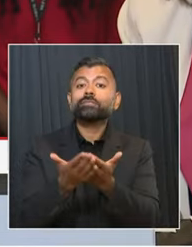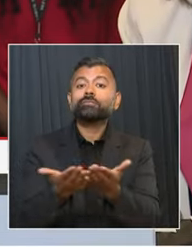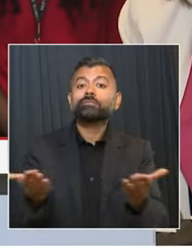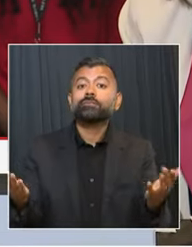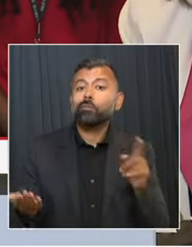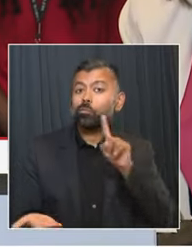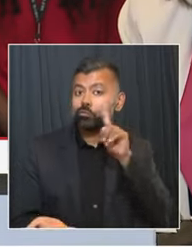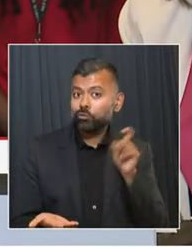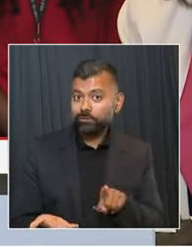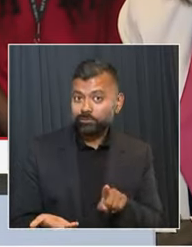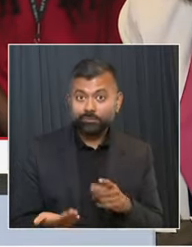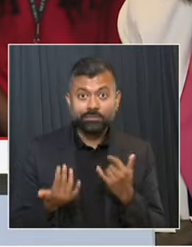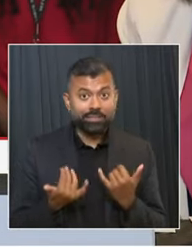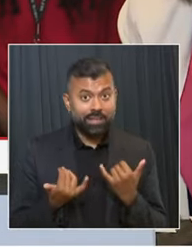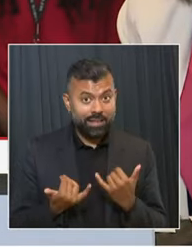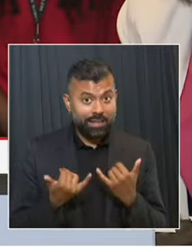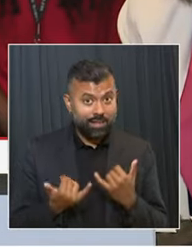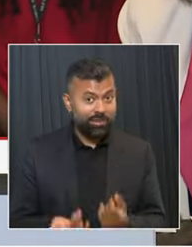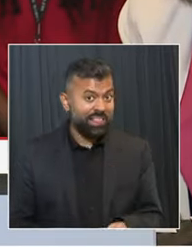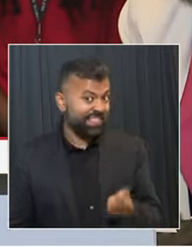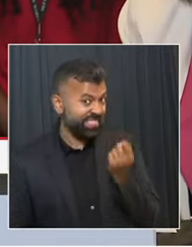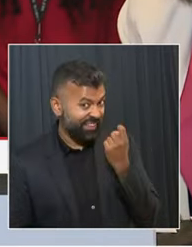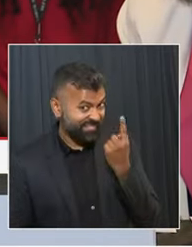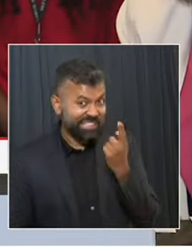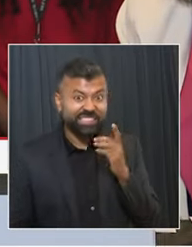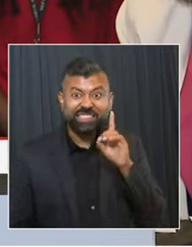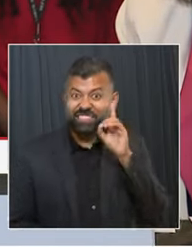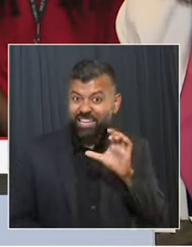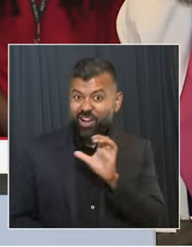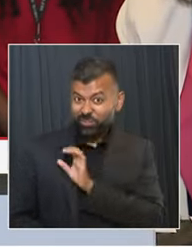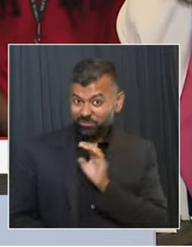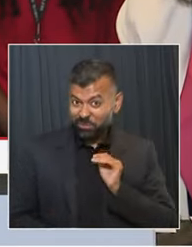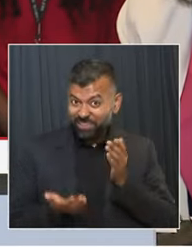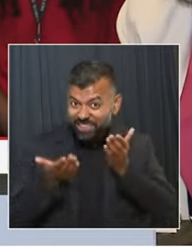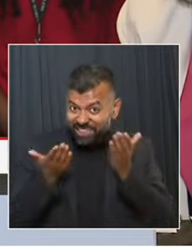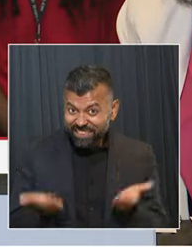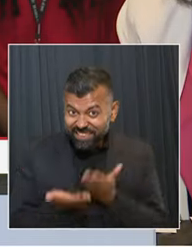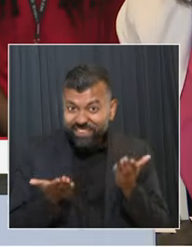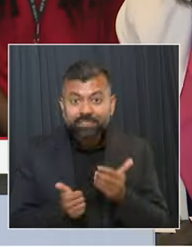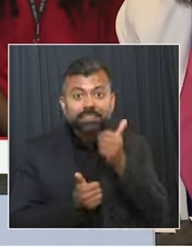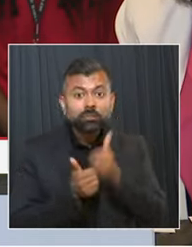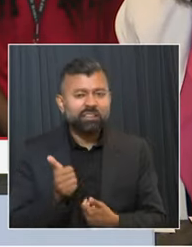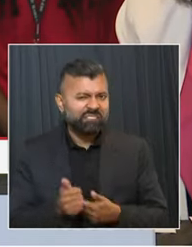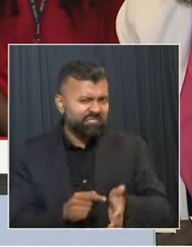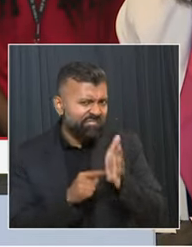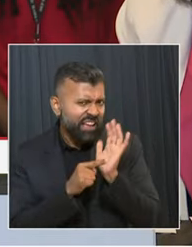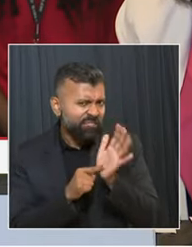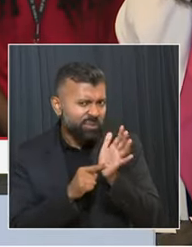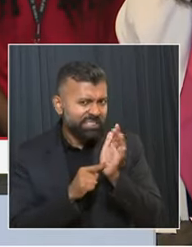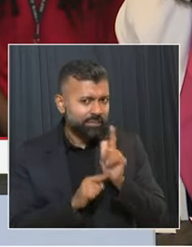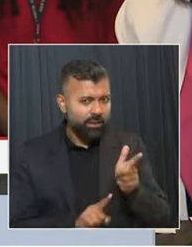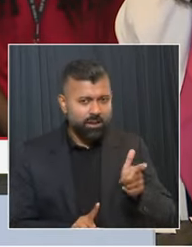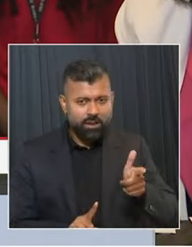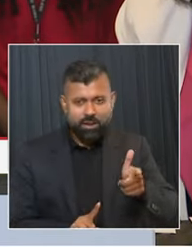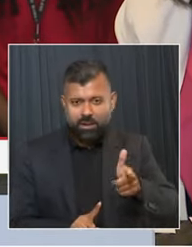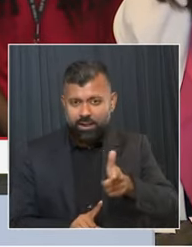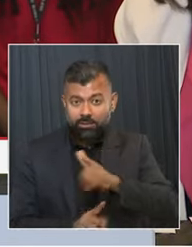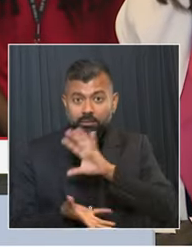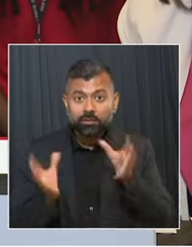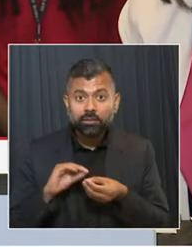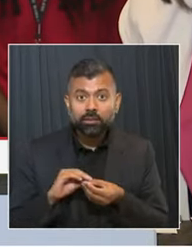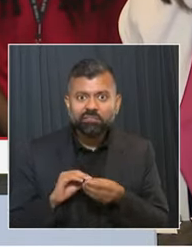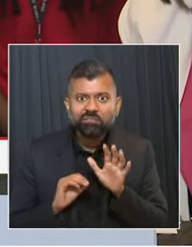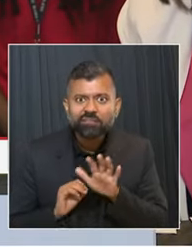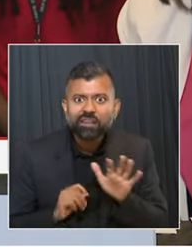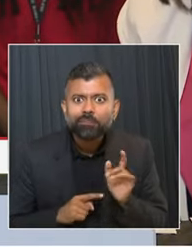members present with 5 minutes. That's 55 minutes. And then I just heads up to the press that we will reset